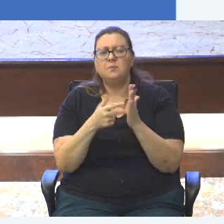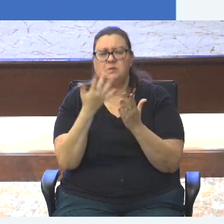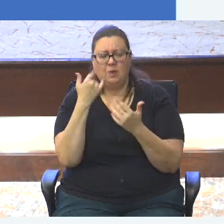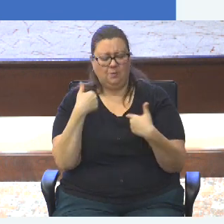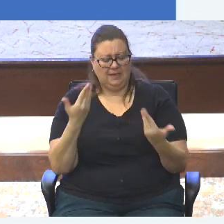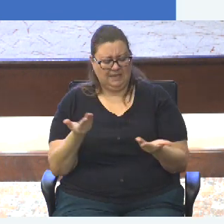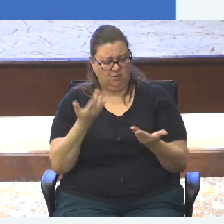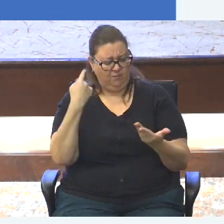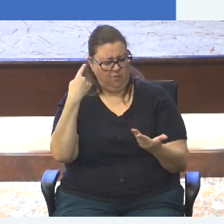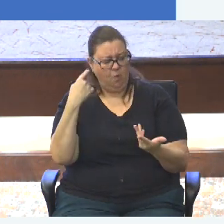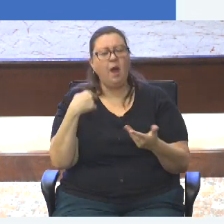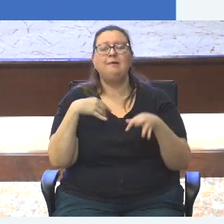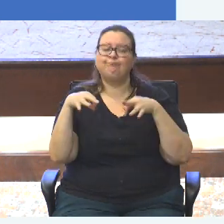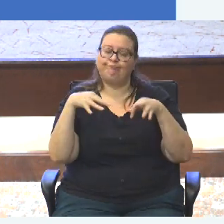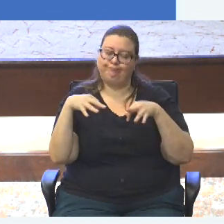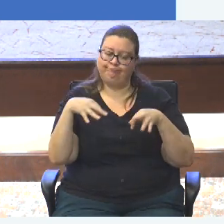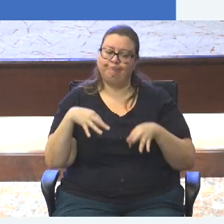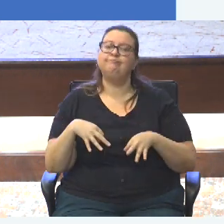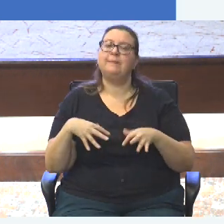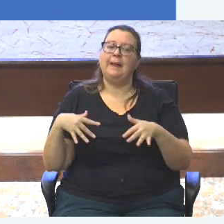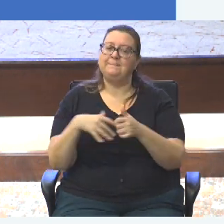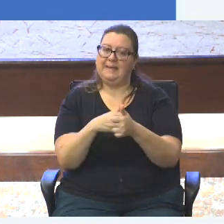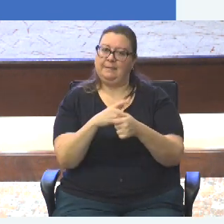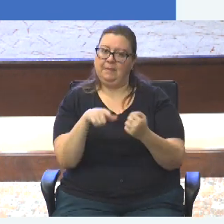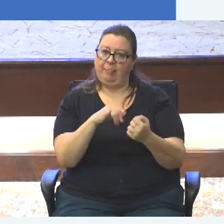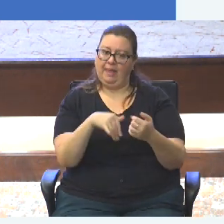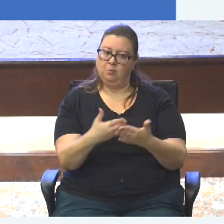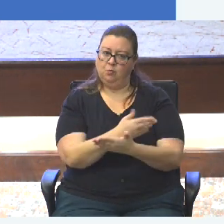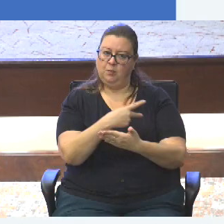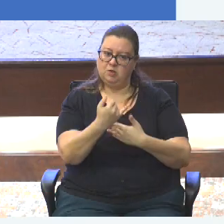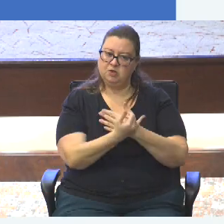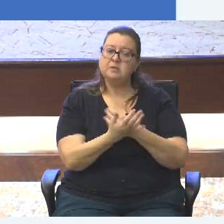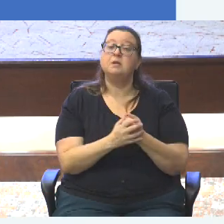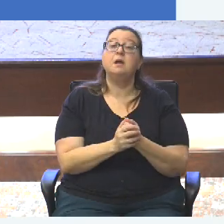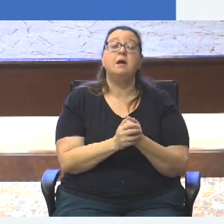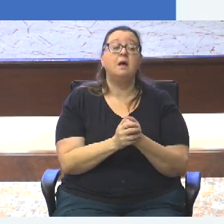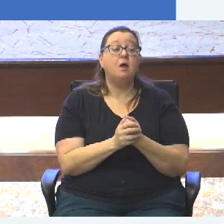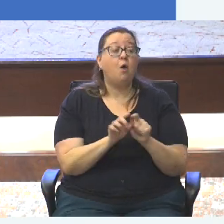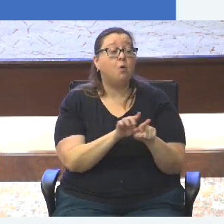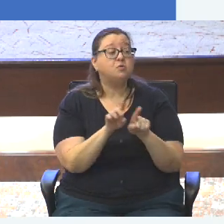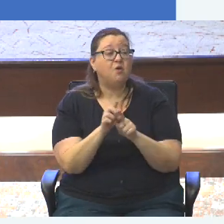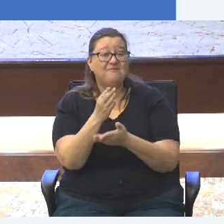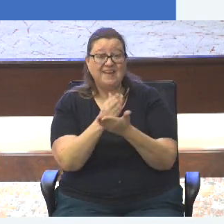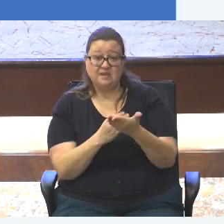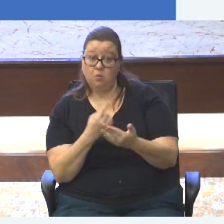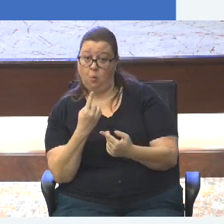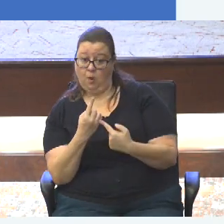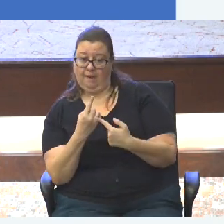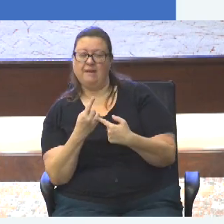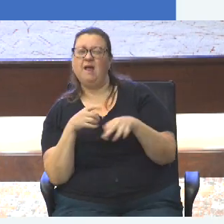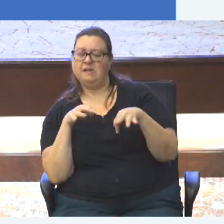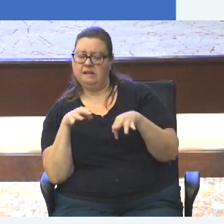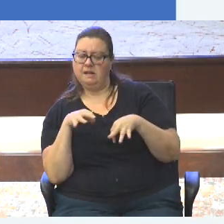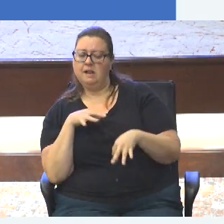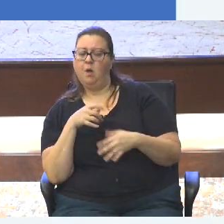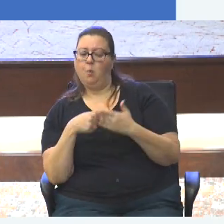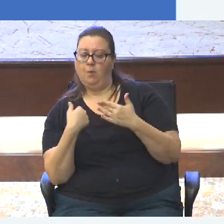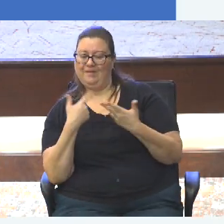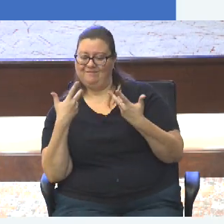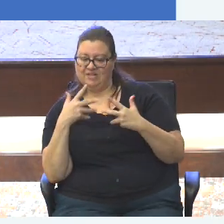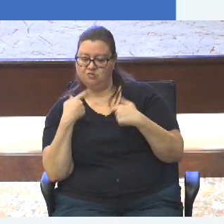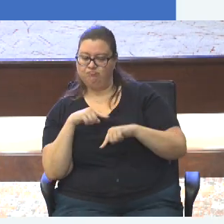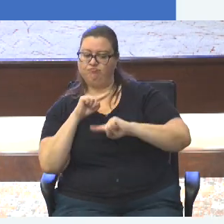so we will be providing some updates around that initiative. We will be recapping Phase 1 achievements of the